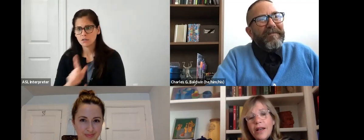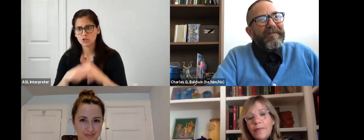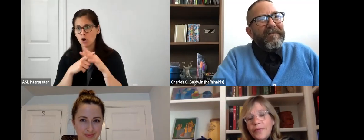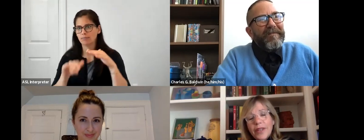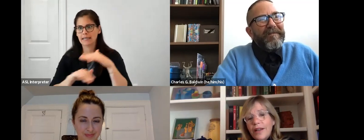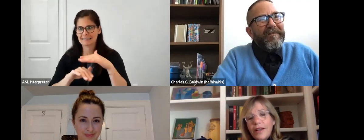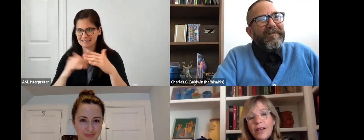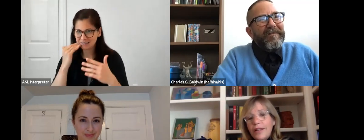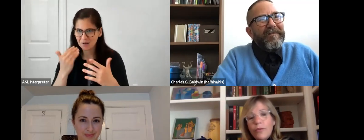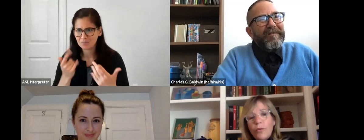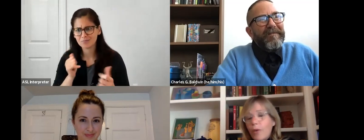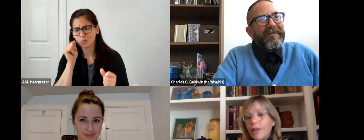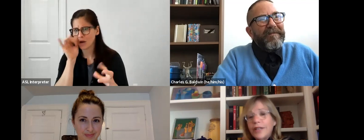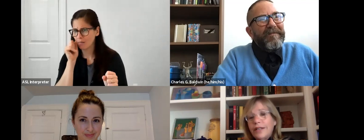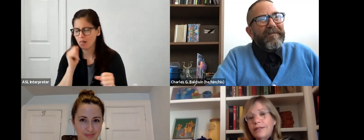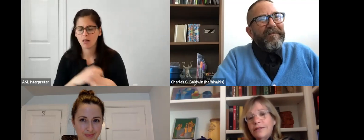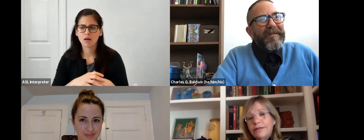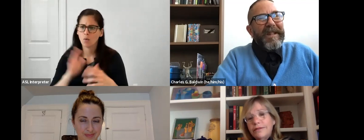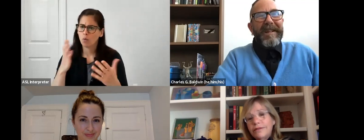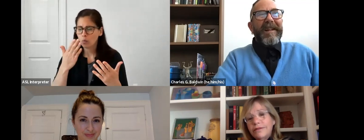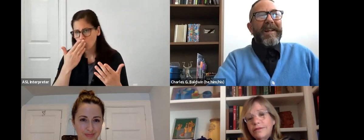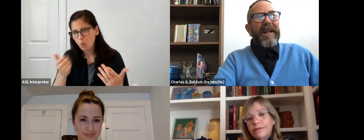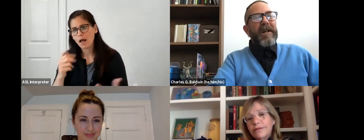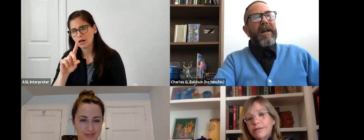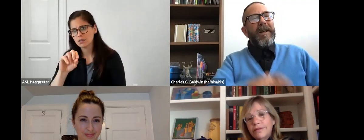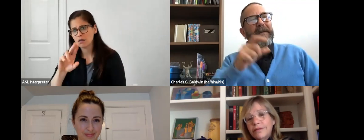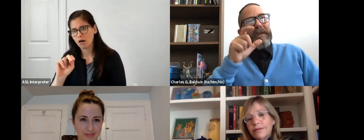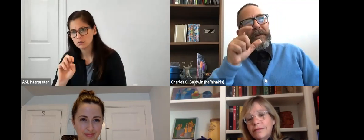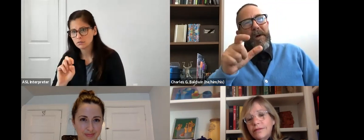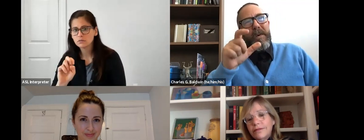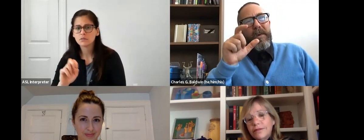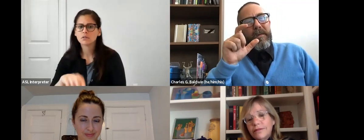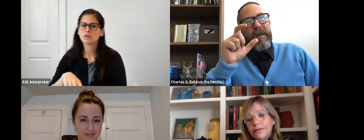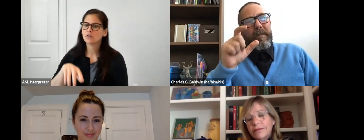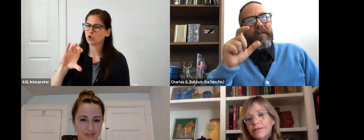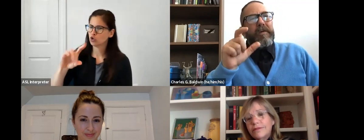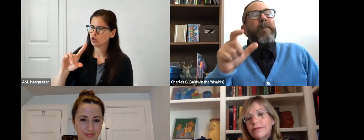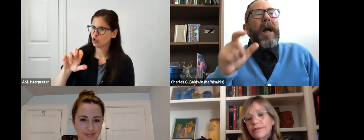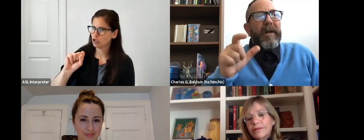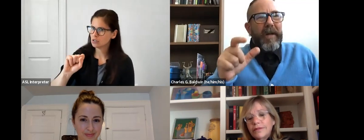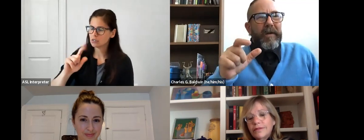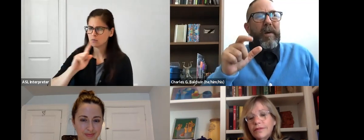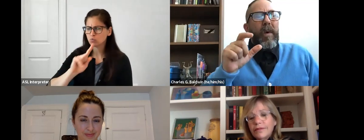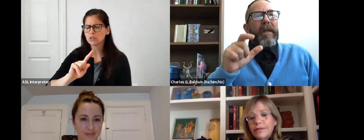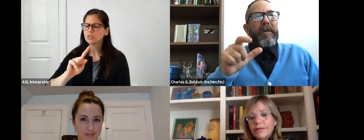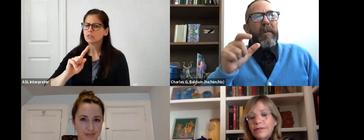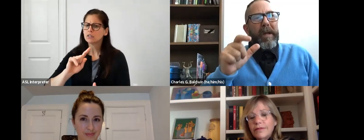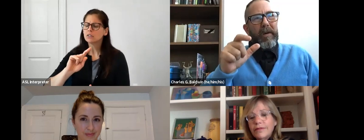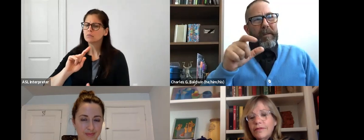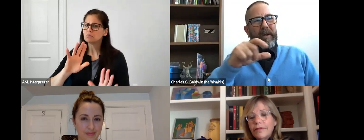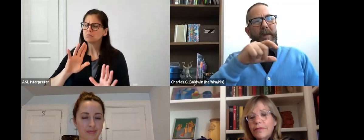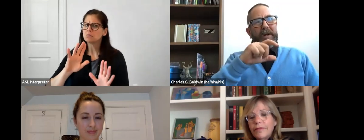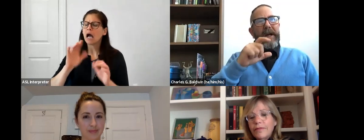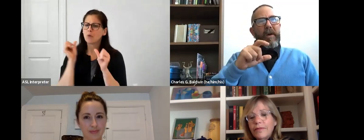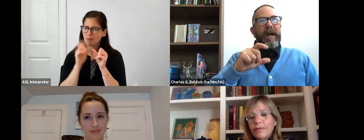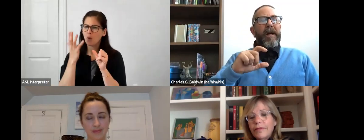but well done. And I so was reminded, Jessica, why this appealed